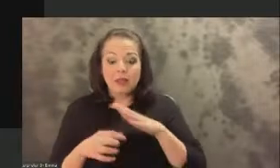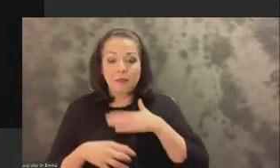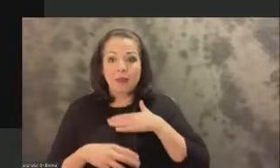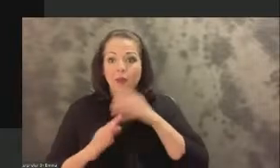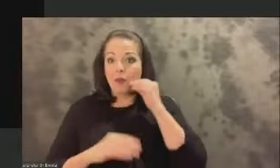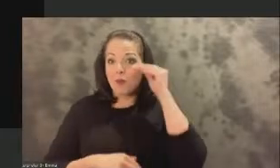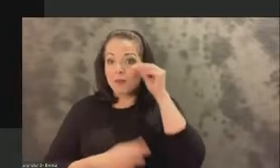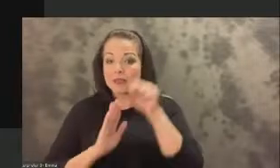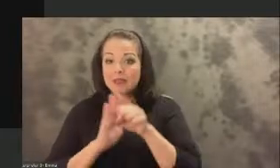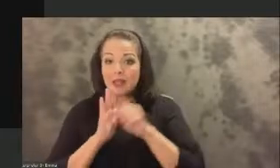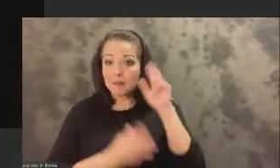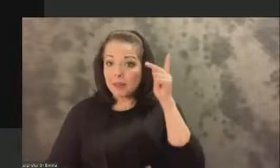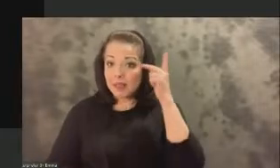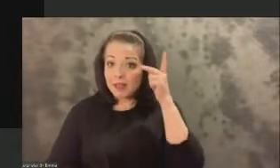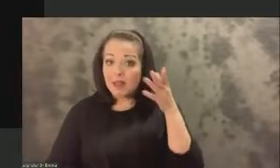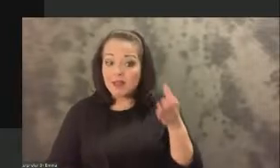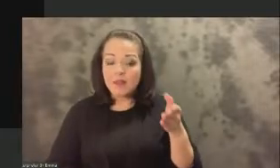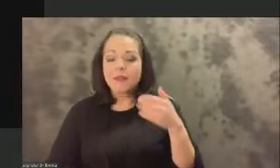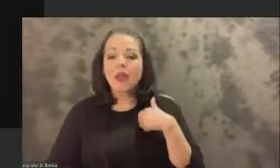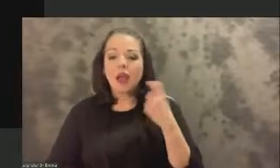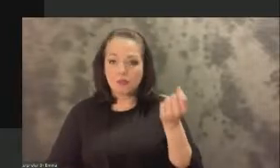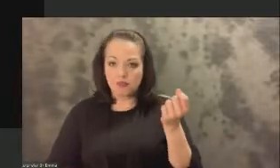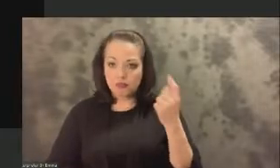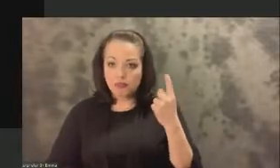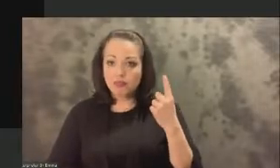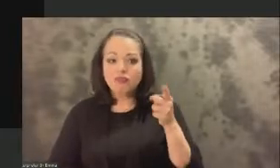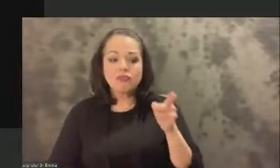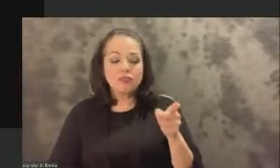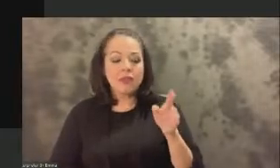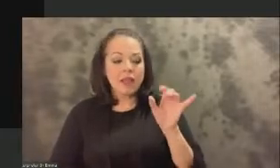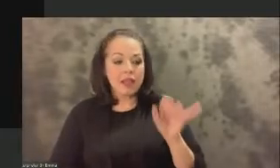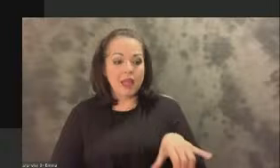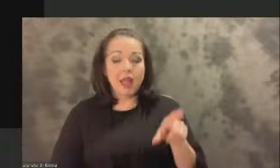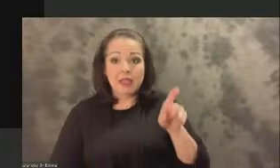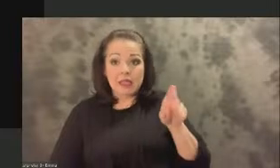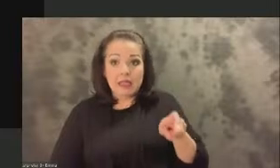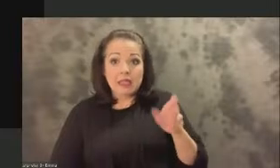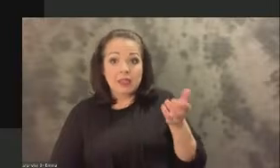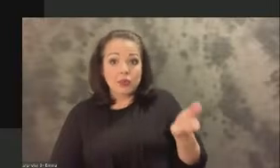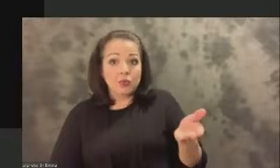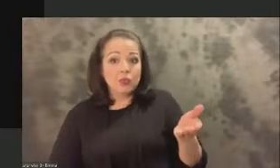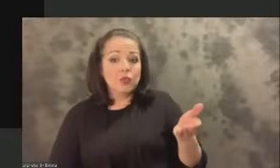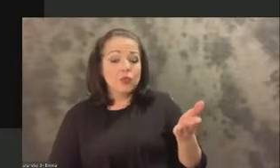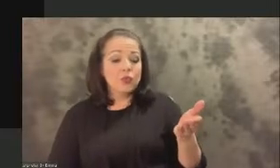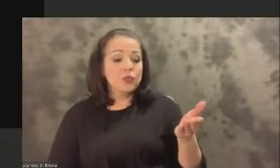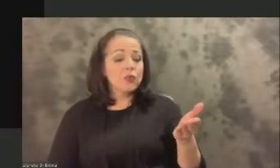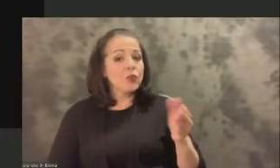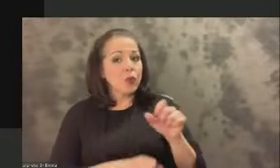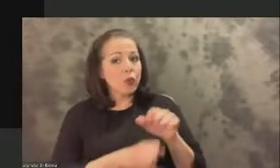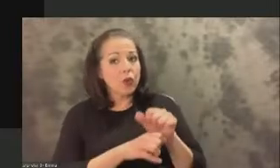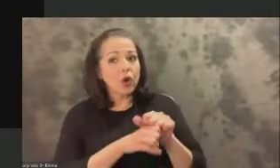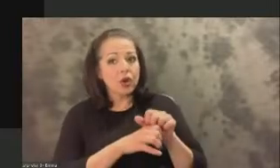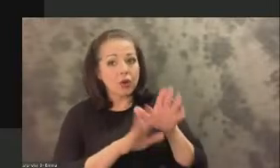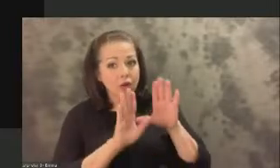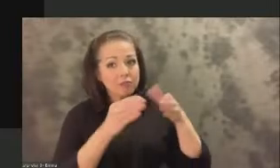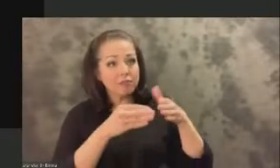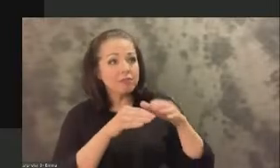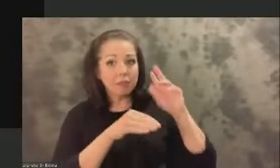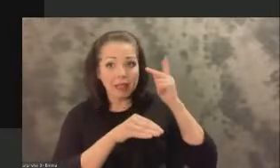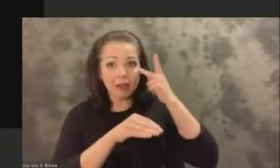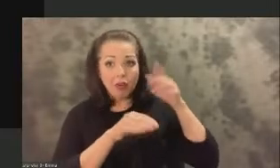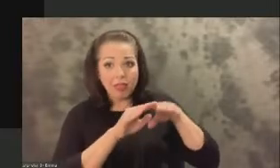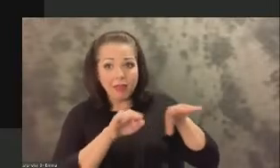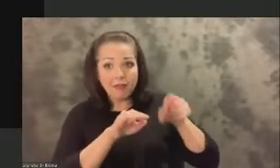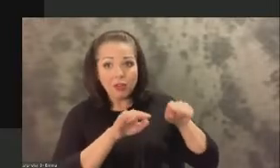state. And although I do understand that need to work on the political level to try to get things